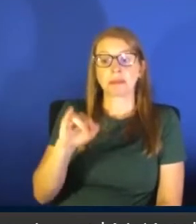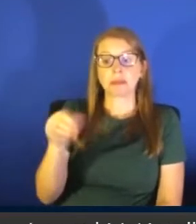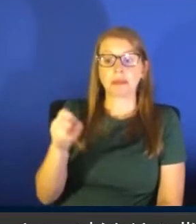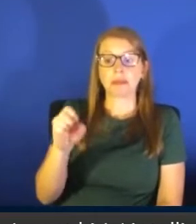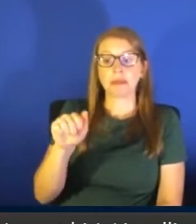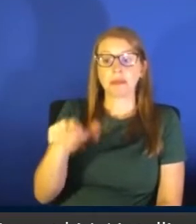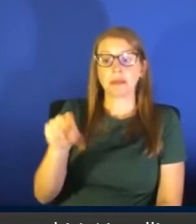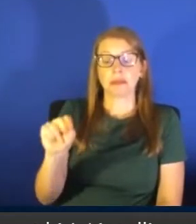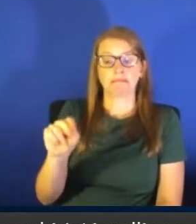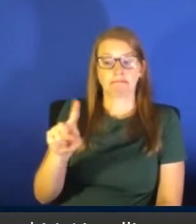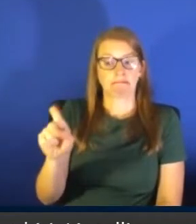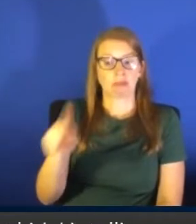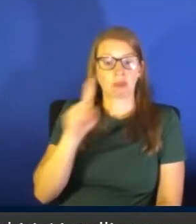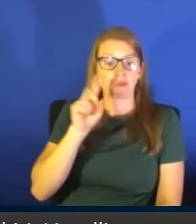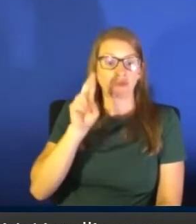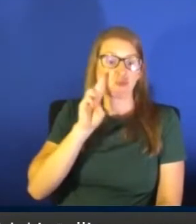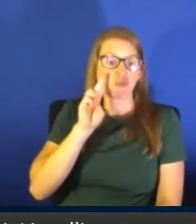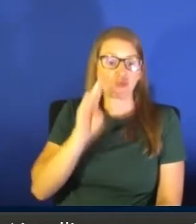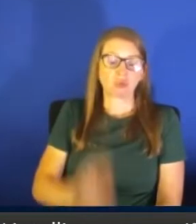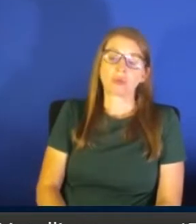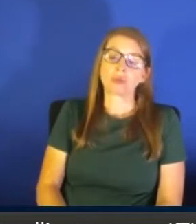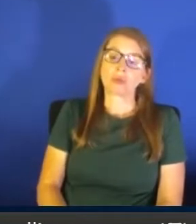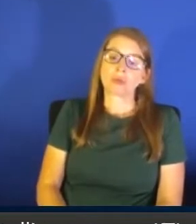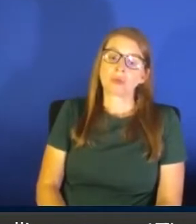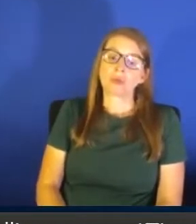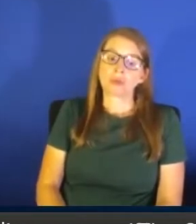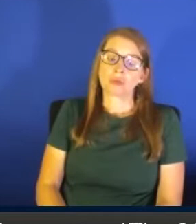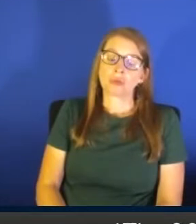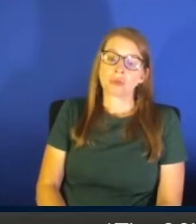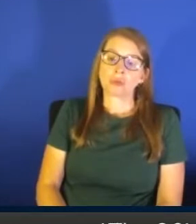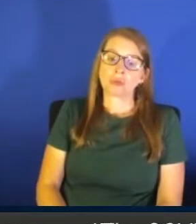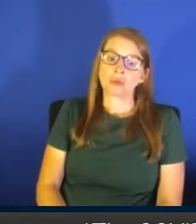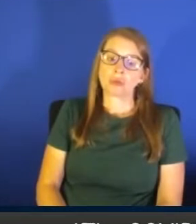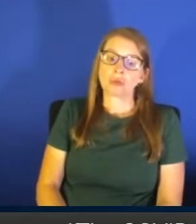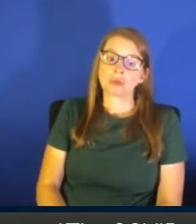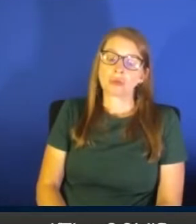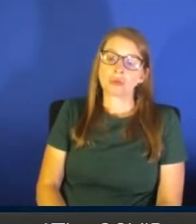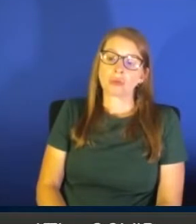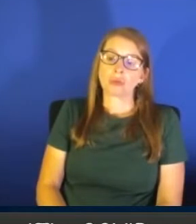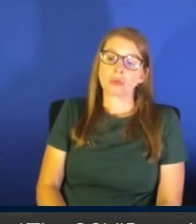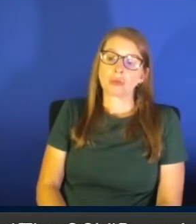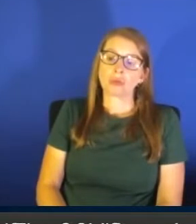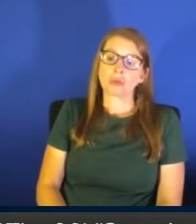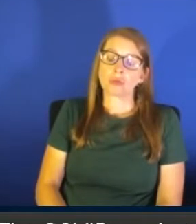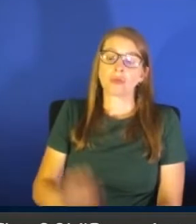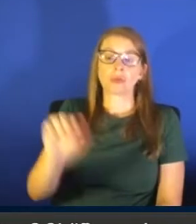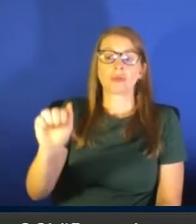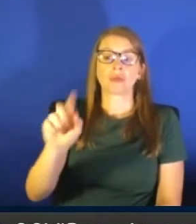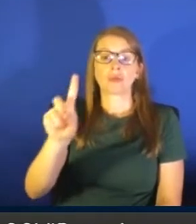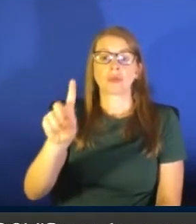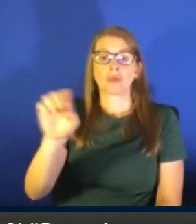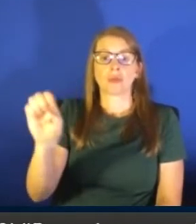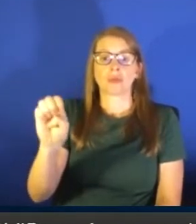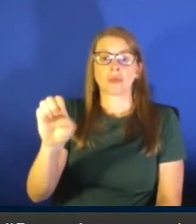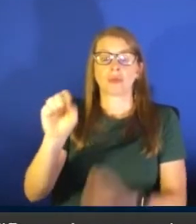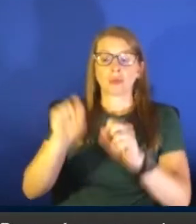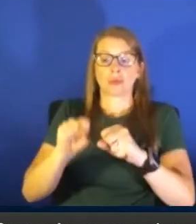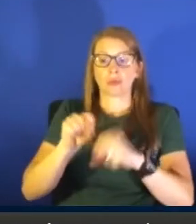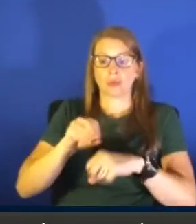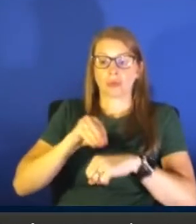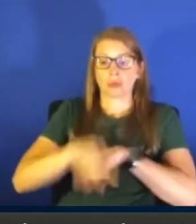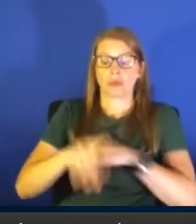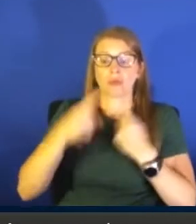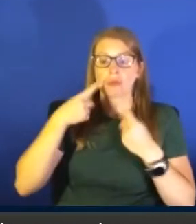Hawk. Wants to know, what is Dr. Hawkinson's opinion of ADE possibly affecting the effectiveness